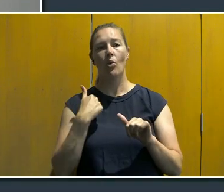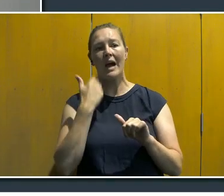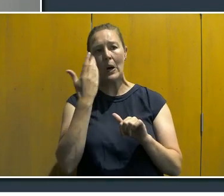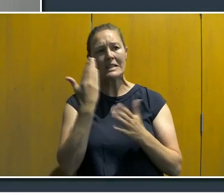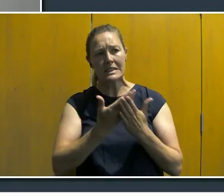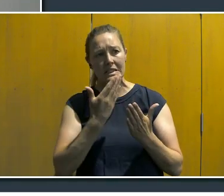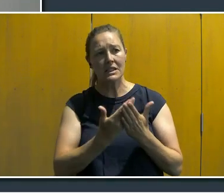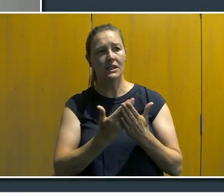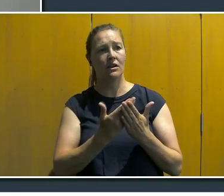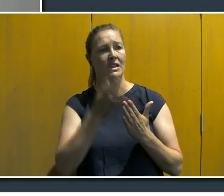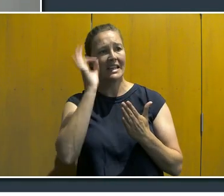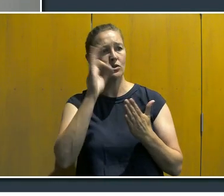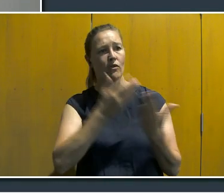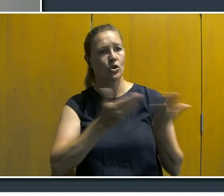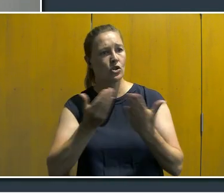with regard to services.